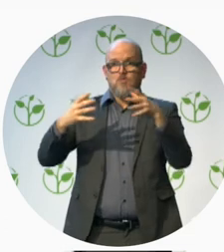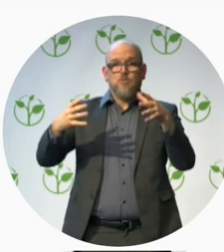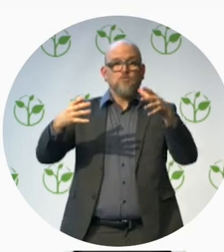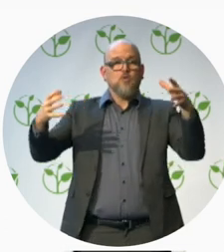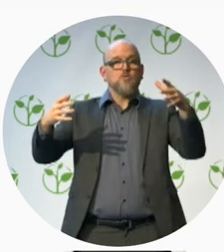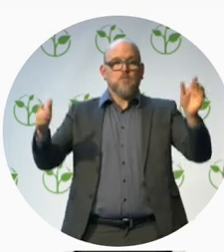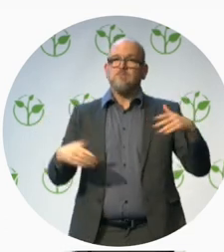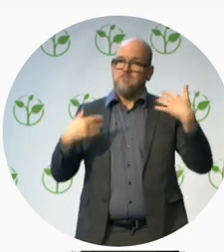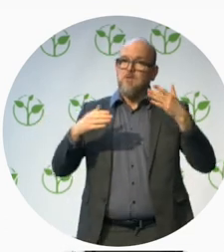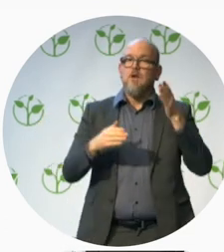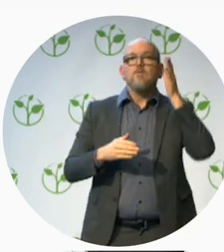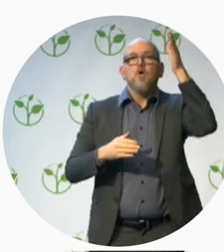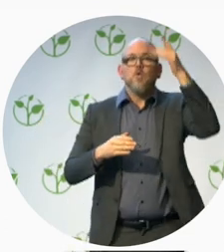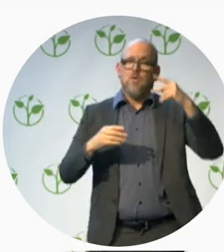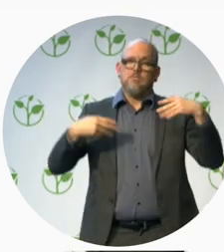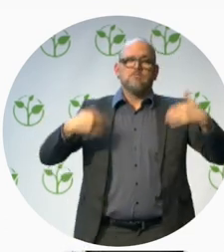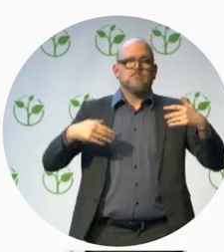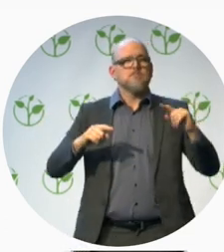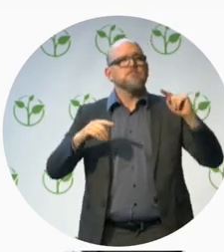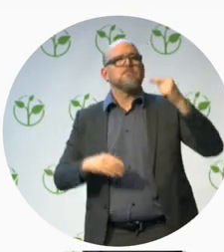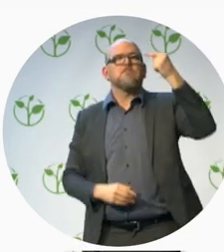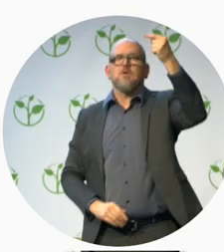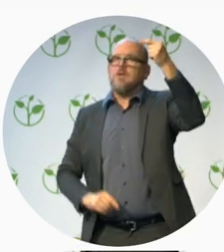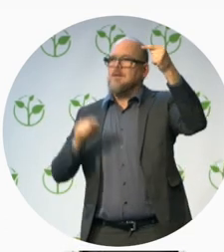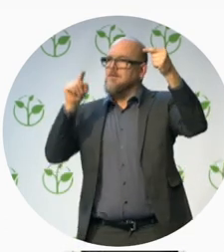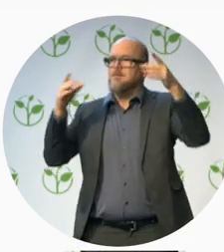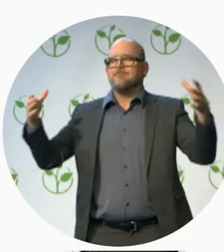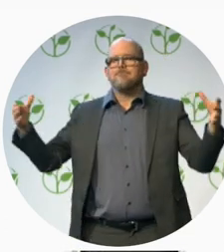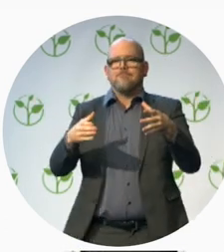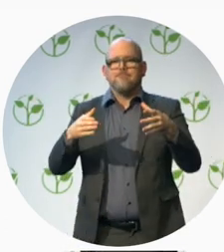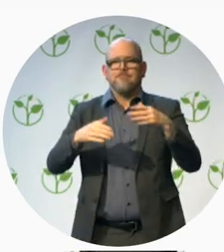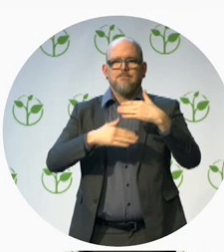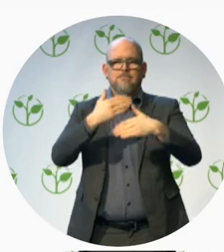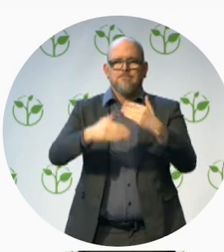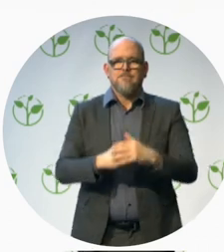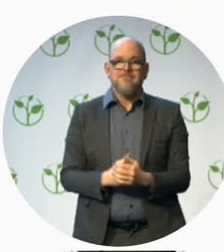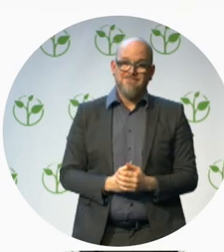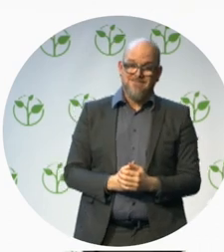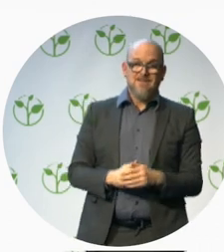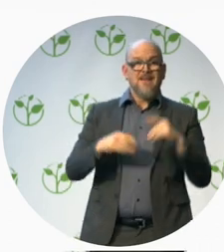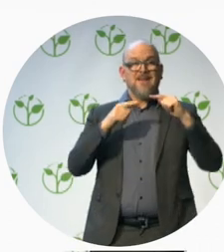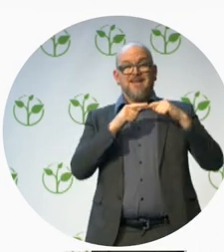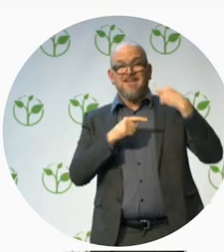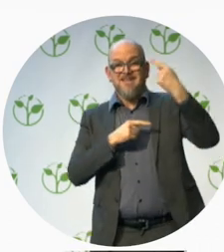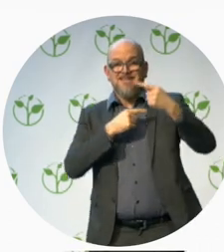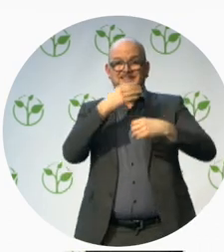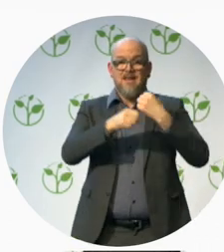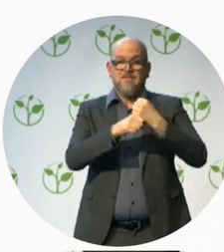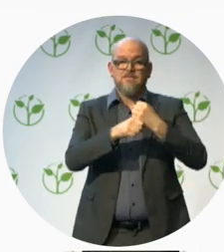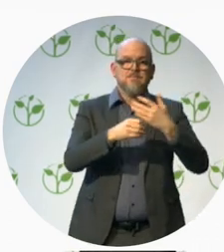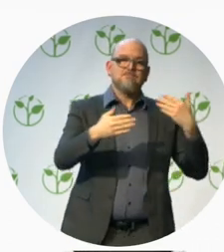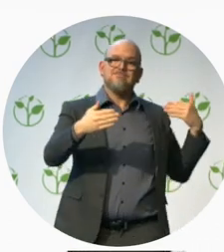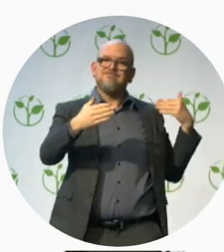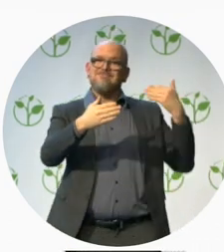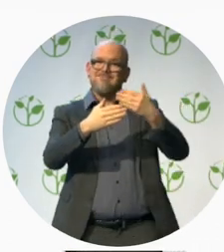For those of you who have not won this year, a big round of applause for all the work you're doing, because it's brilliant that you are here. And many of you